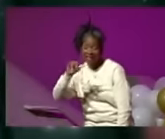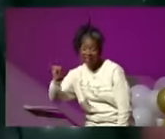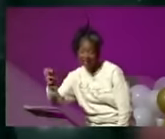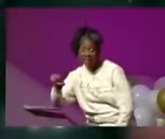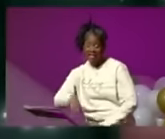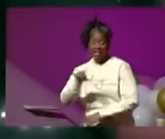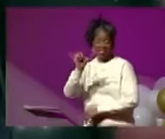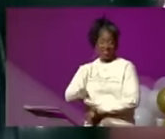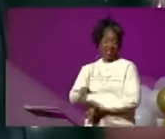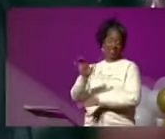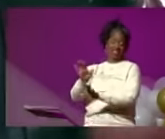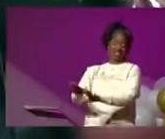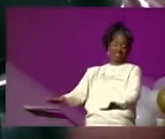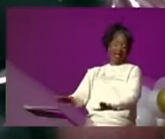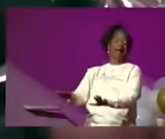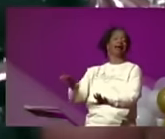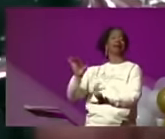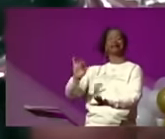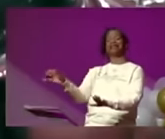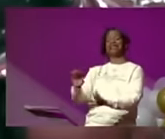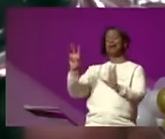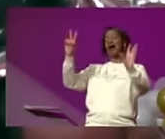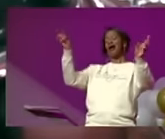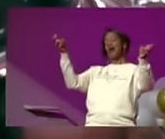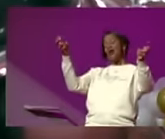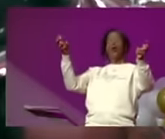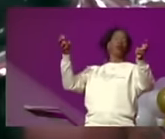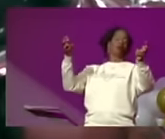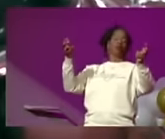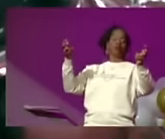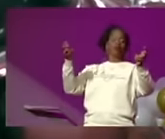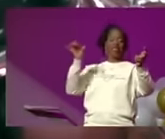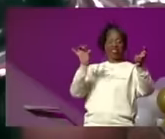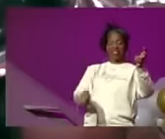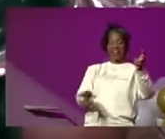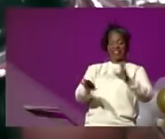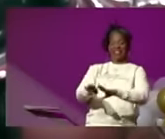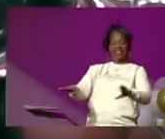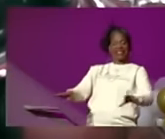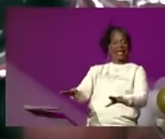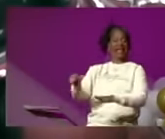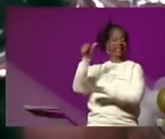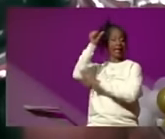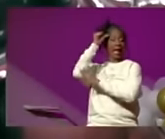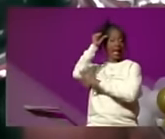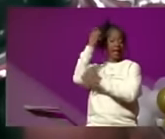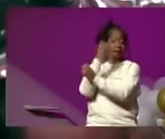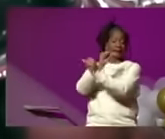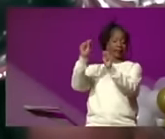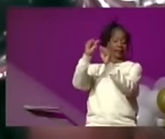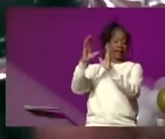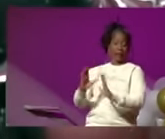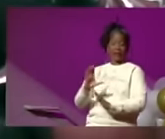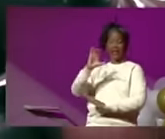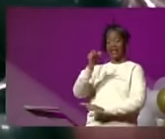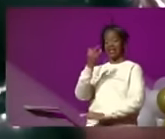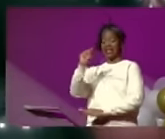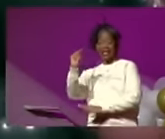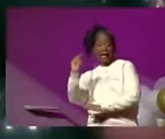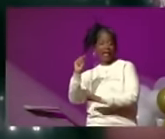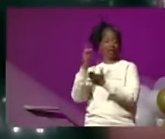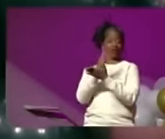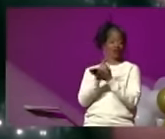child. I guess I'll quote the late great Charles Adam. That child is Adam's redeemer, Cain's